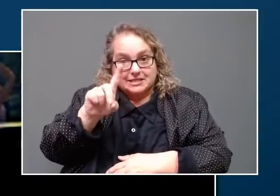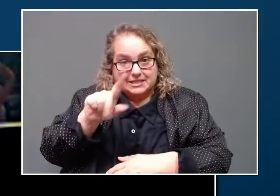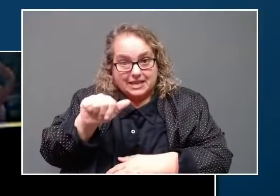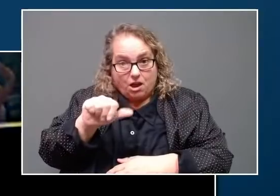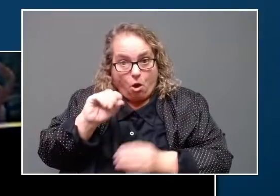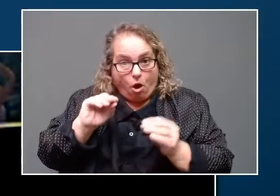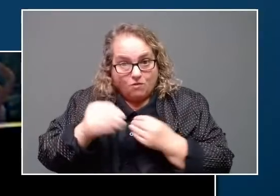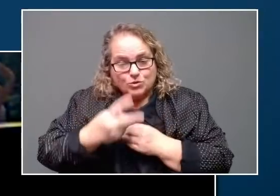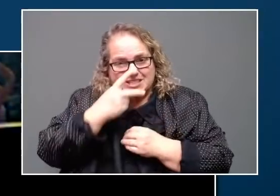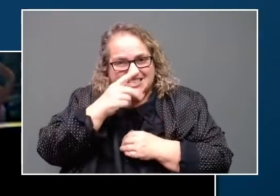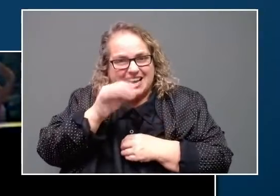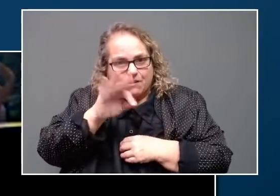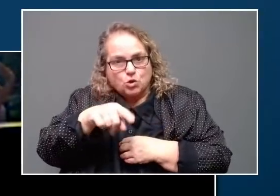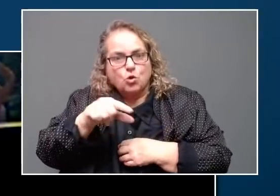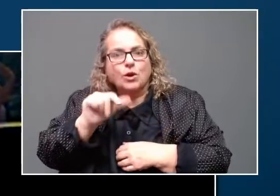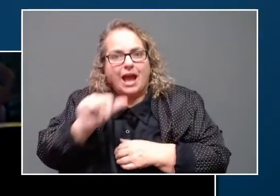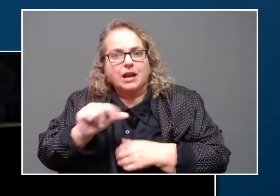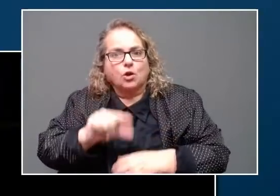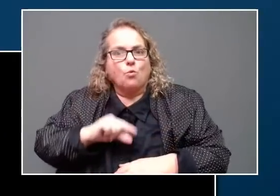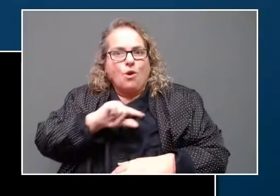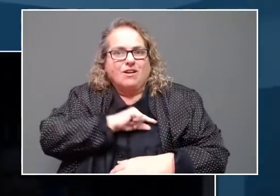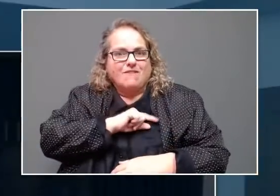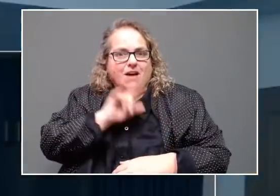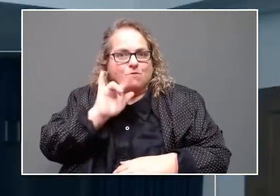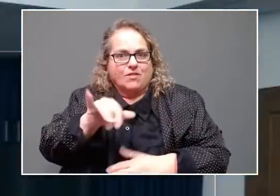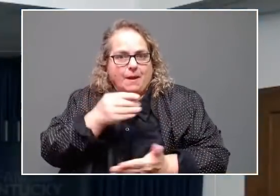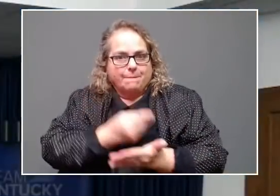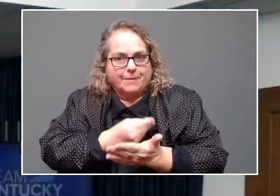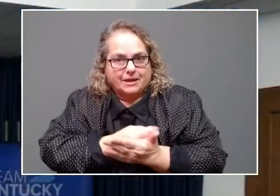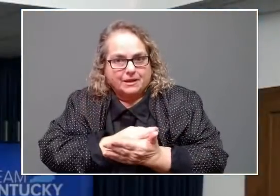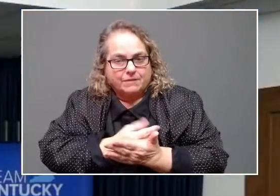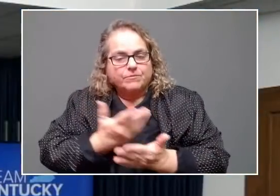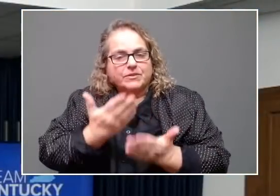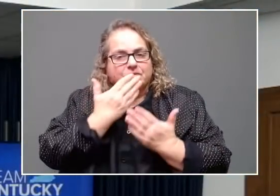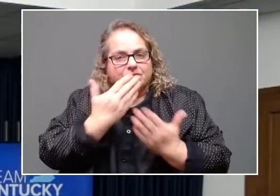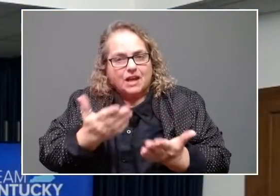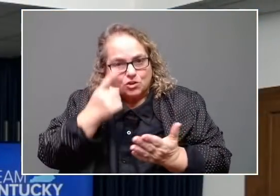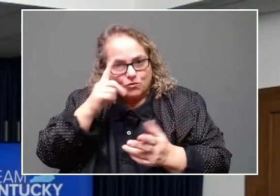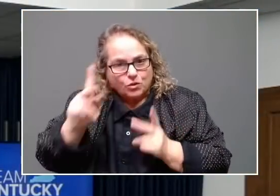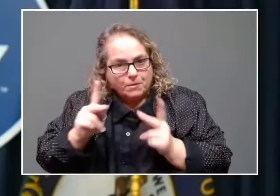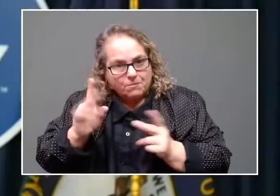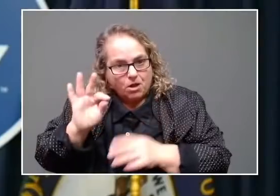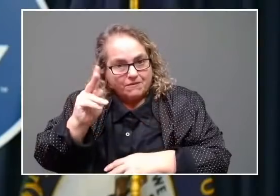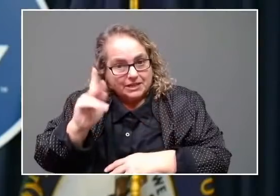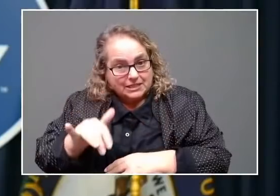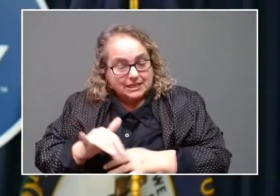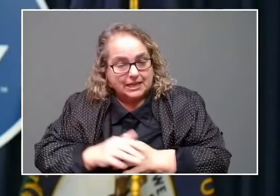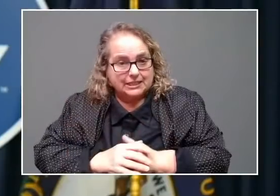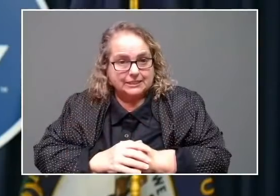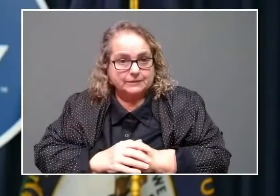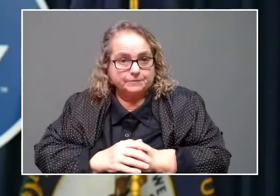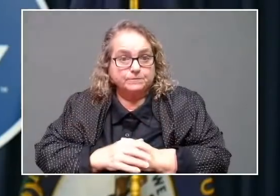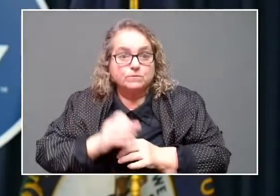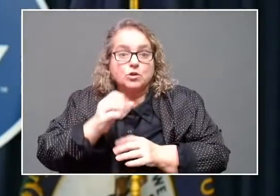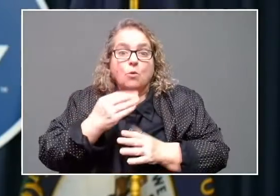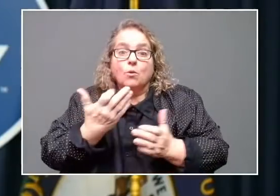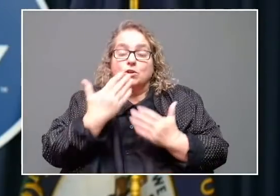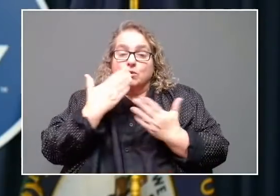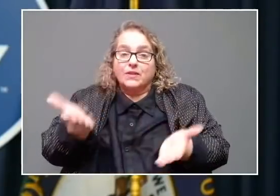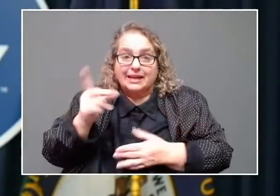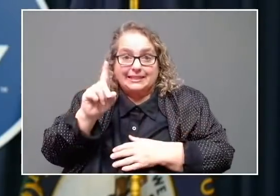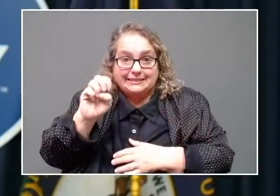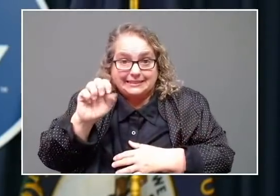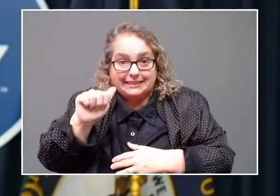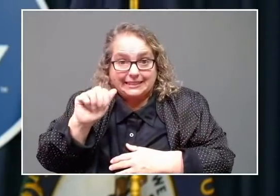introduce myself to the people of Kentucky. All right, so we want to thank Dean and his team, as well